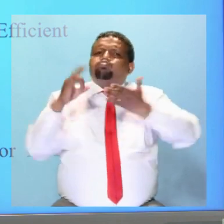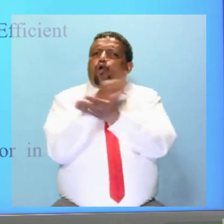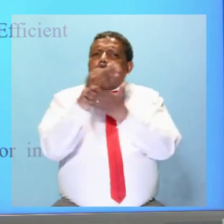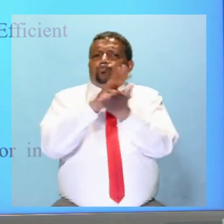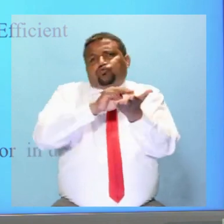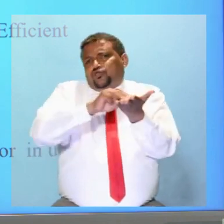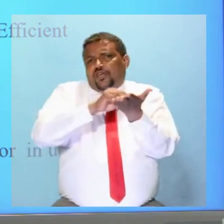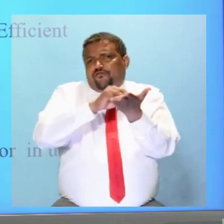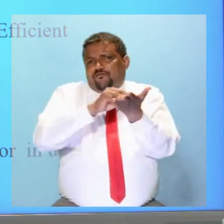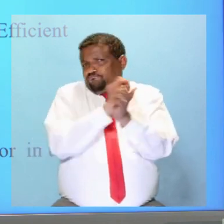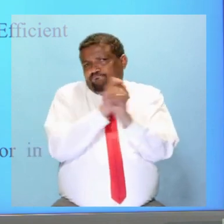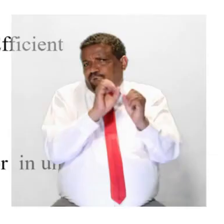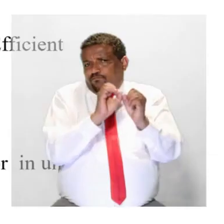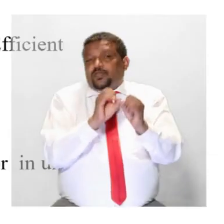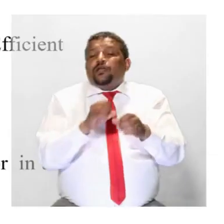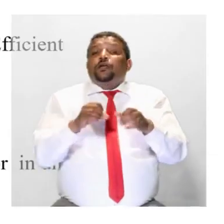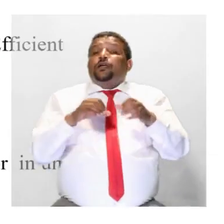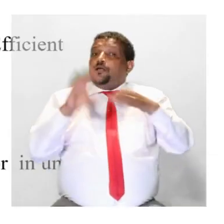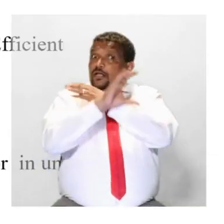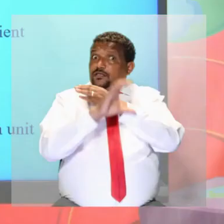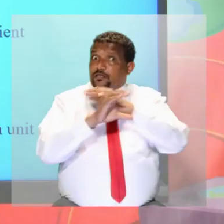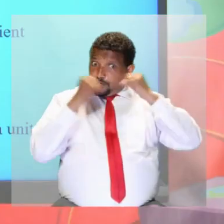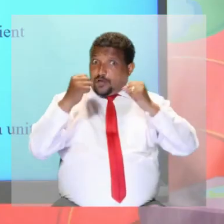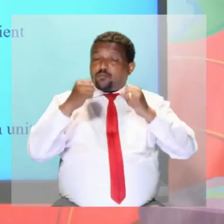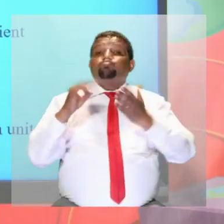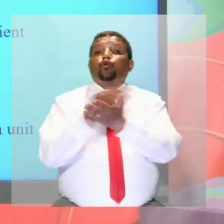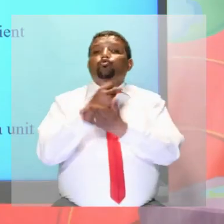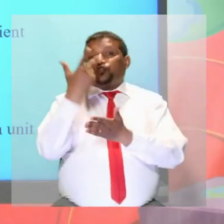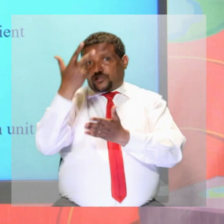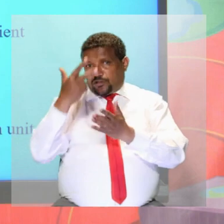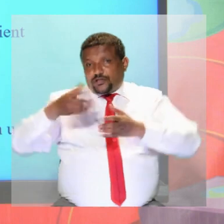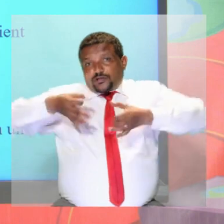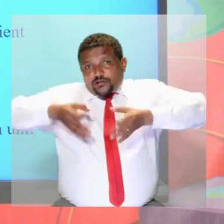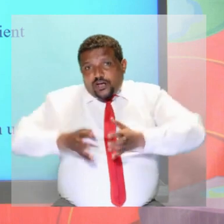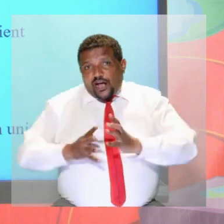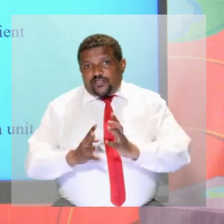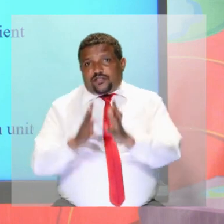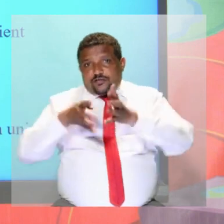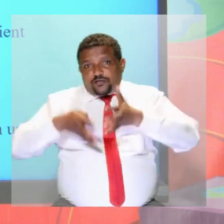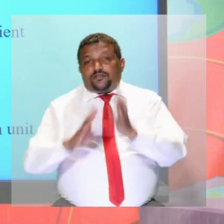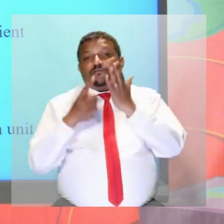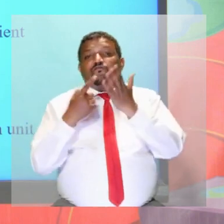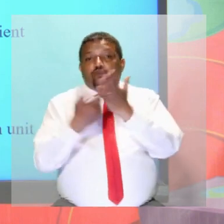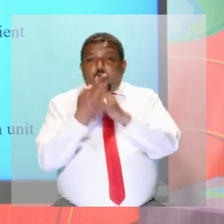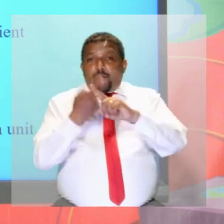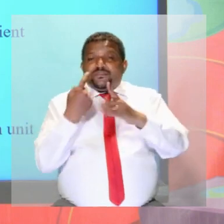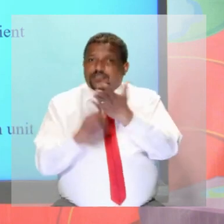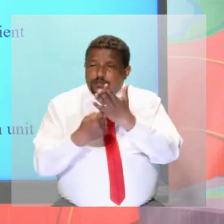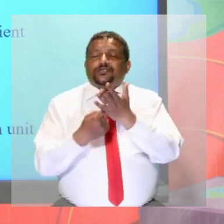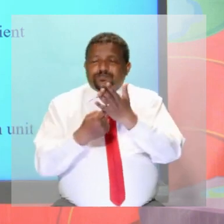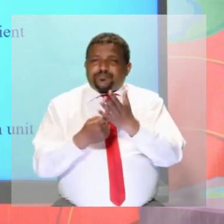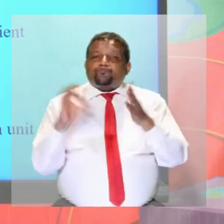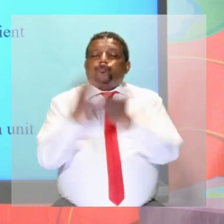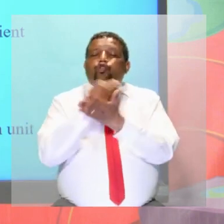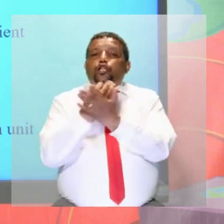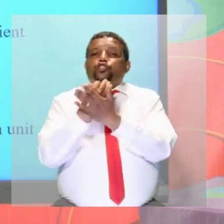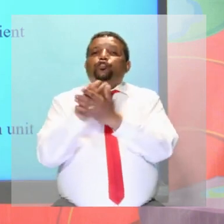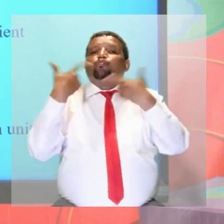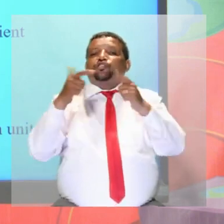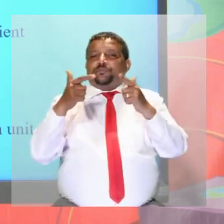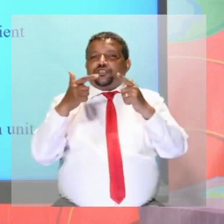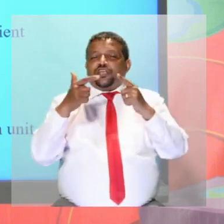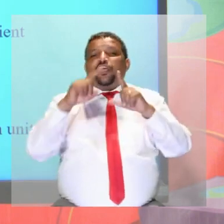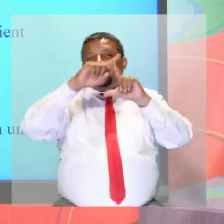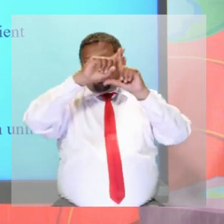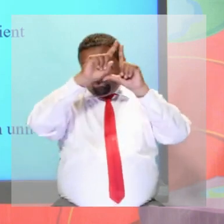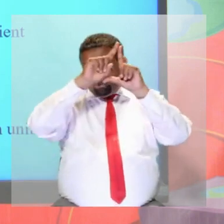but the country can produce 3 tractors. Now, from this production possibility frontier or curve,